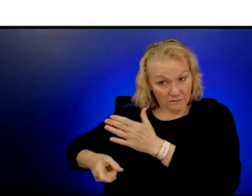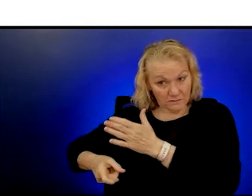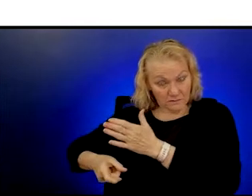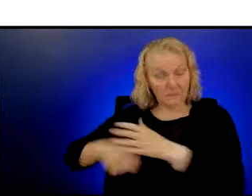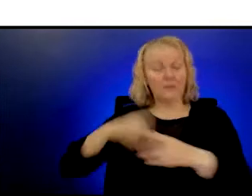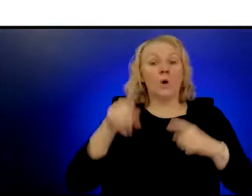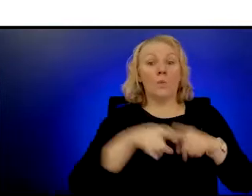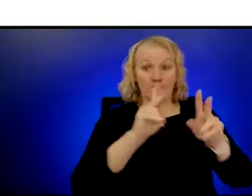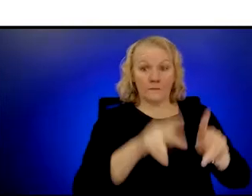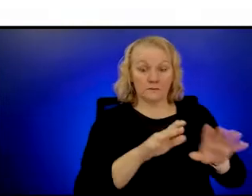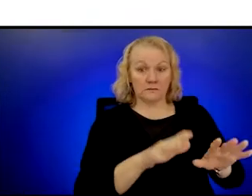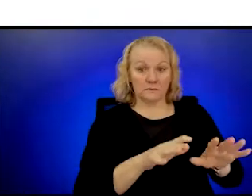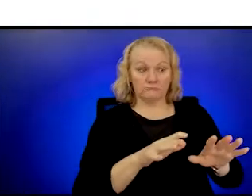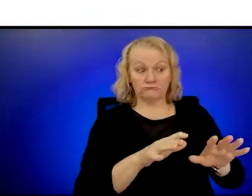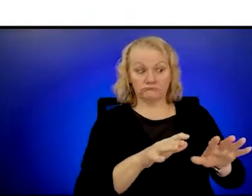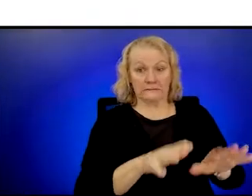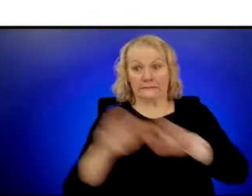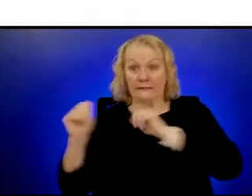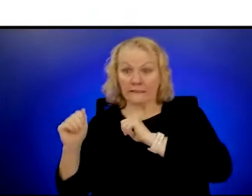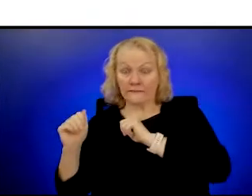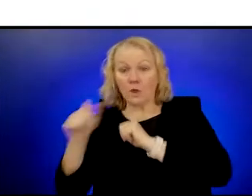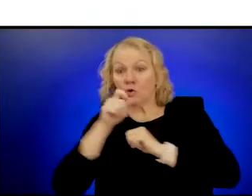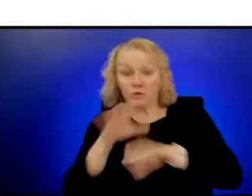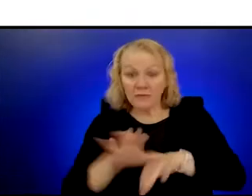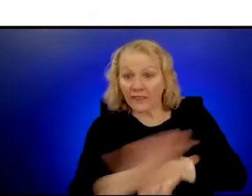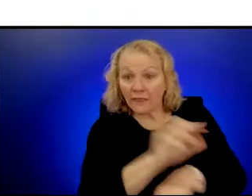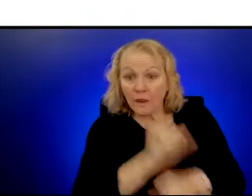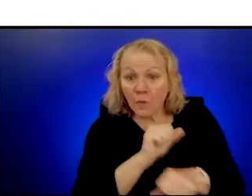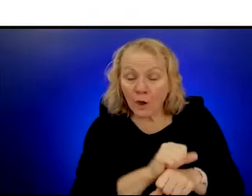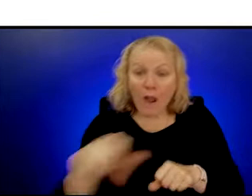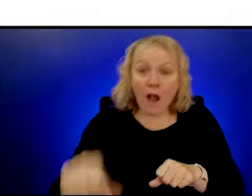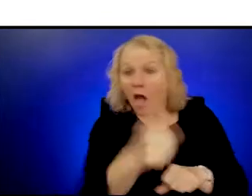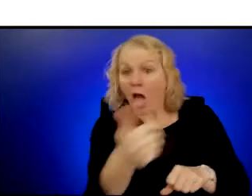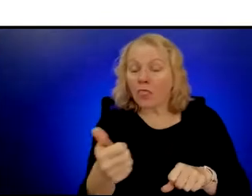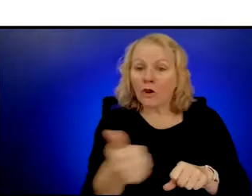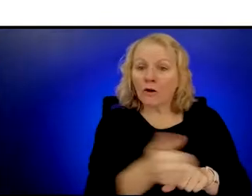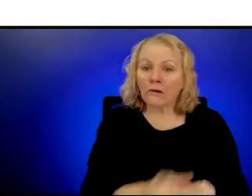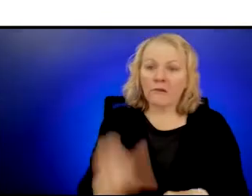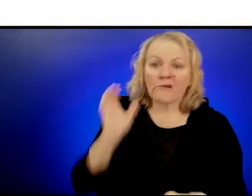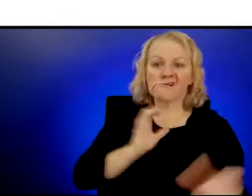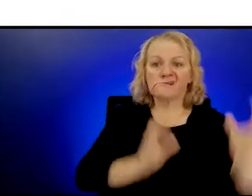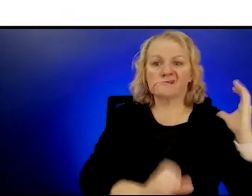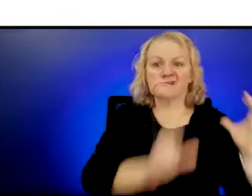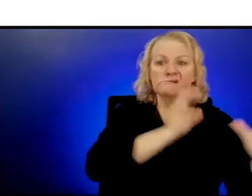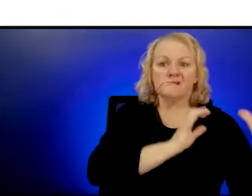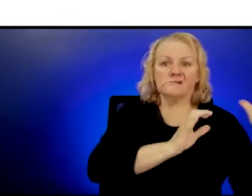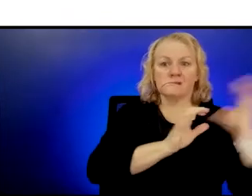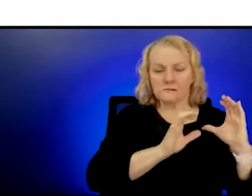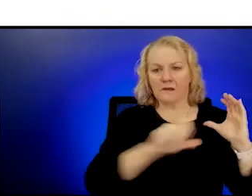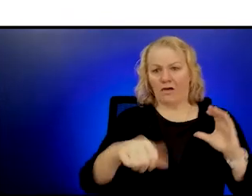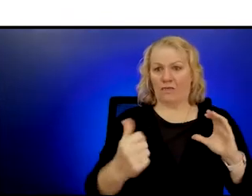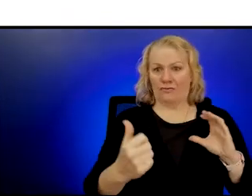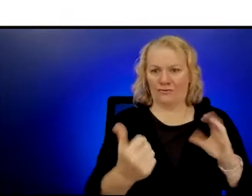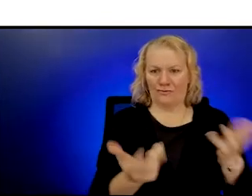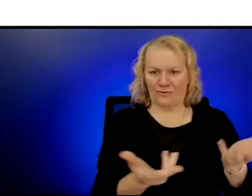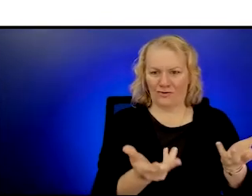their responsibilities are absorbed to an extent by the employees around them that